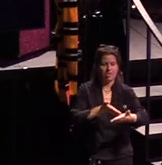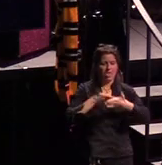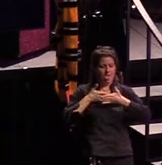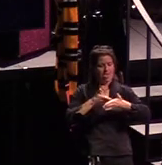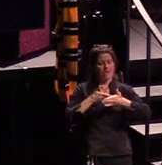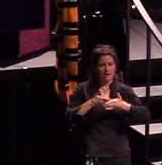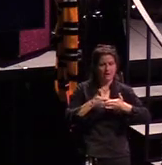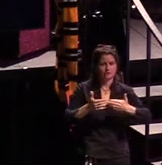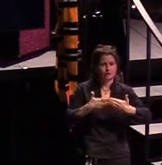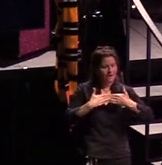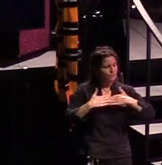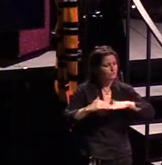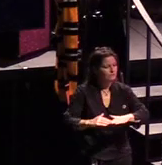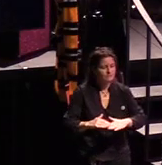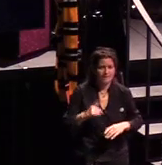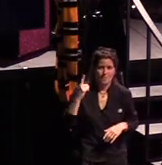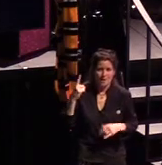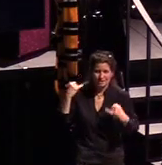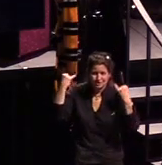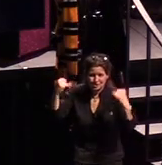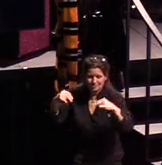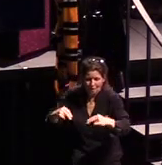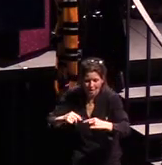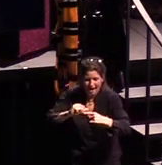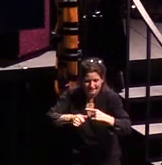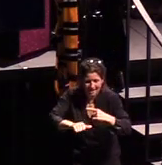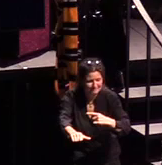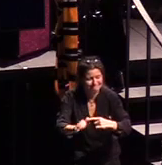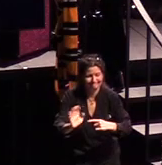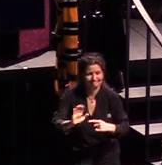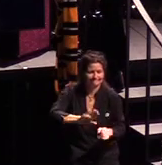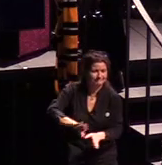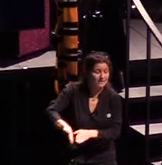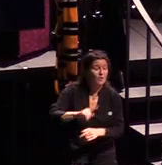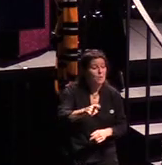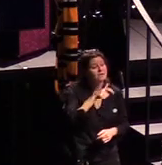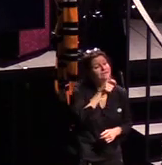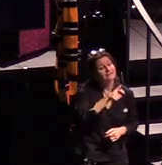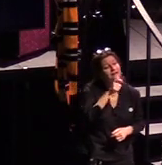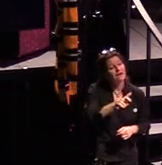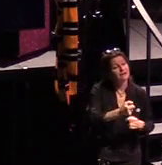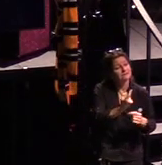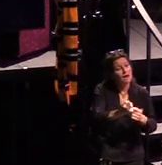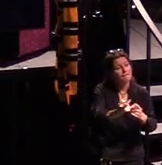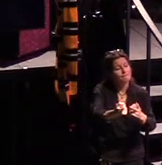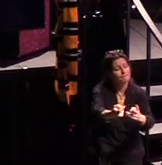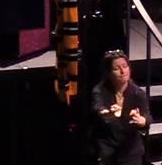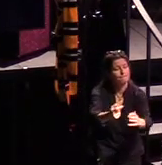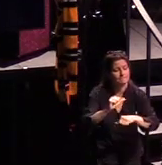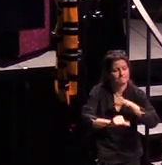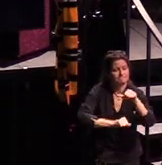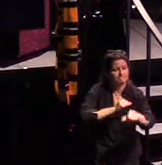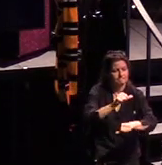one sheep dog at a time it's not quite that risky one that's hick at a time this